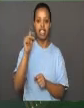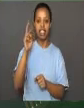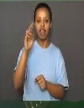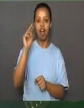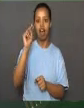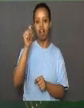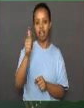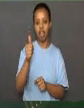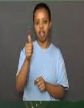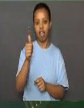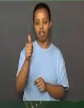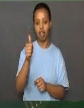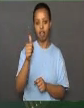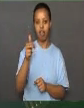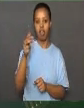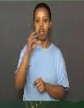tRNA, and